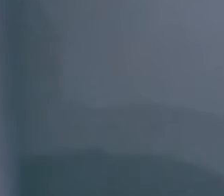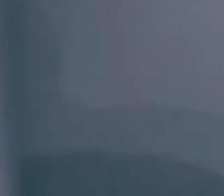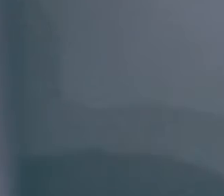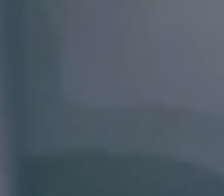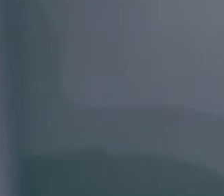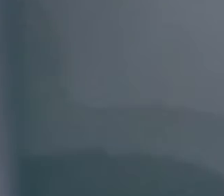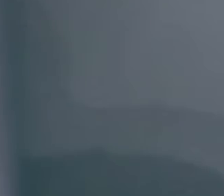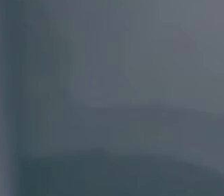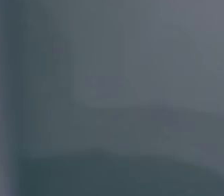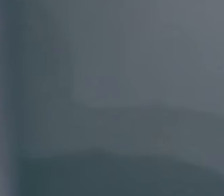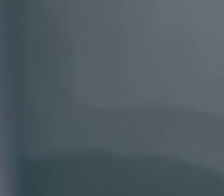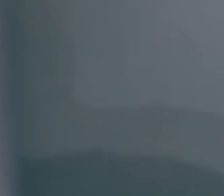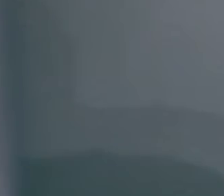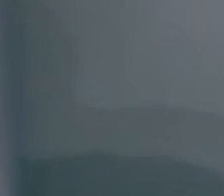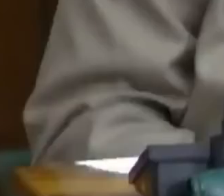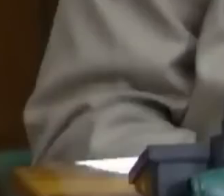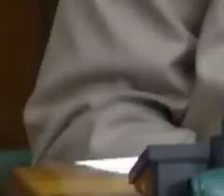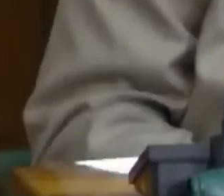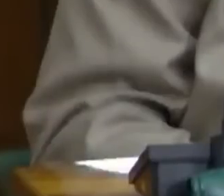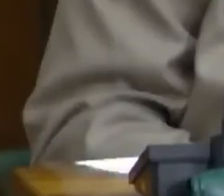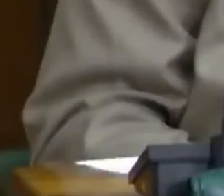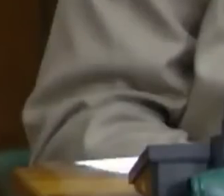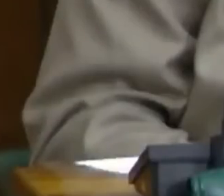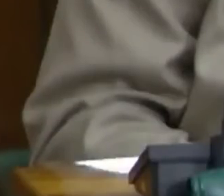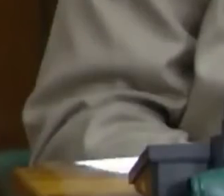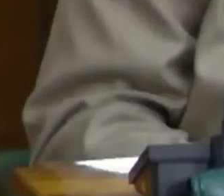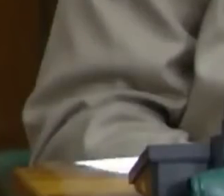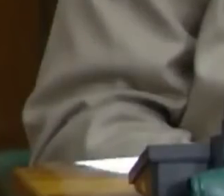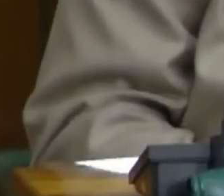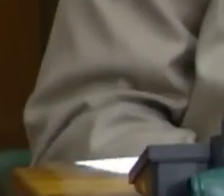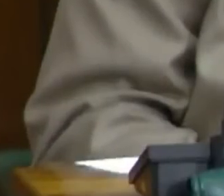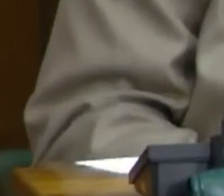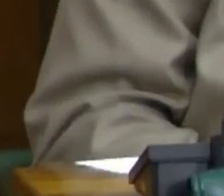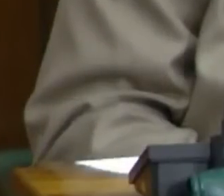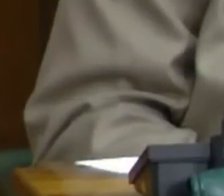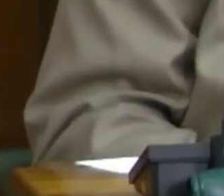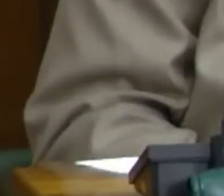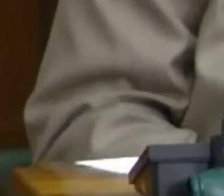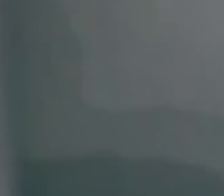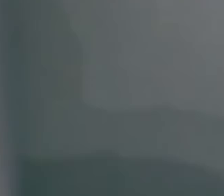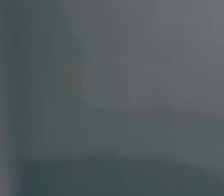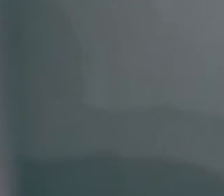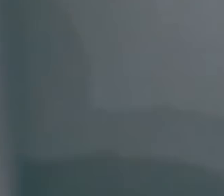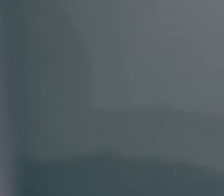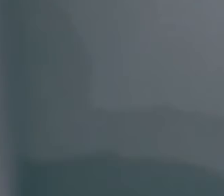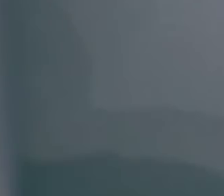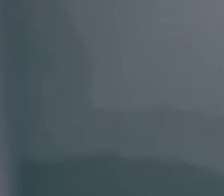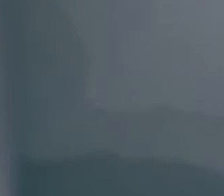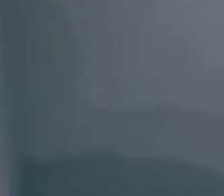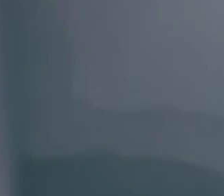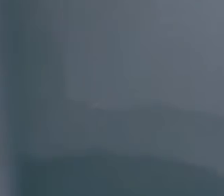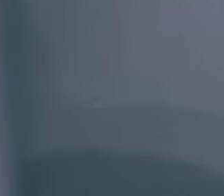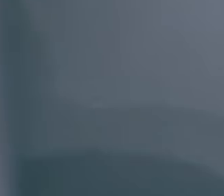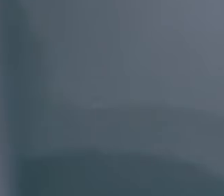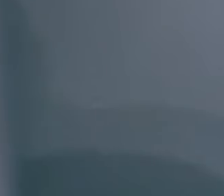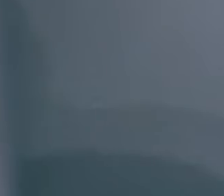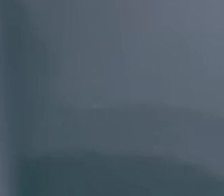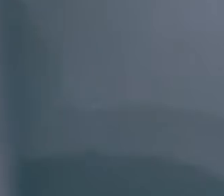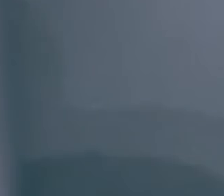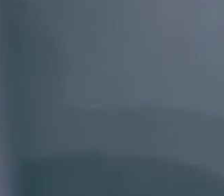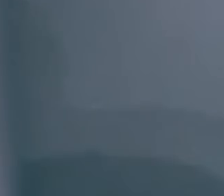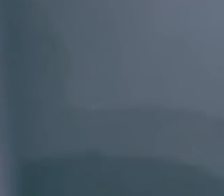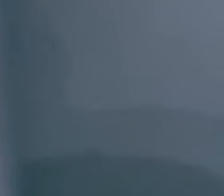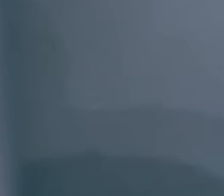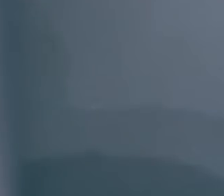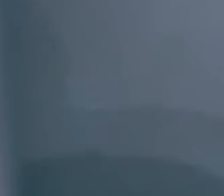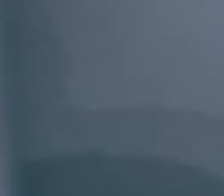Commission did not provide me with any legal authority so to do. And I